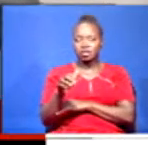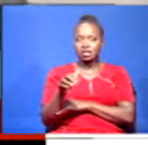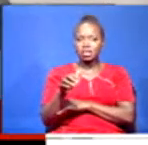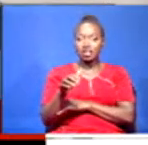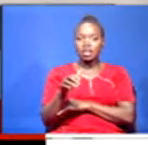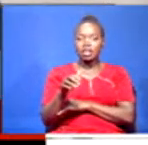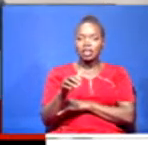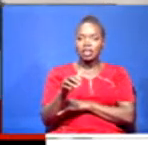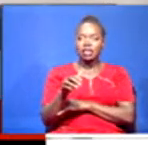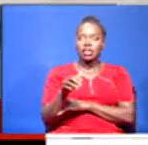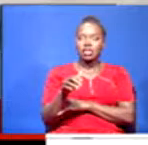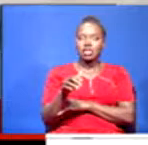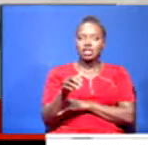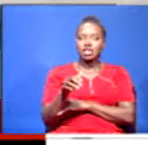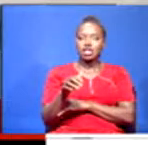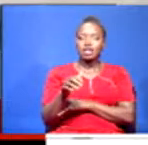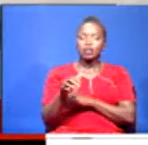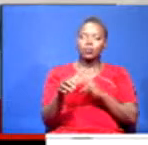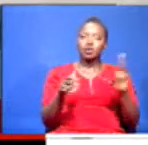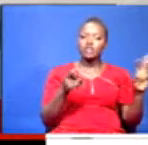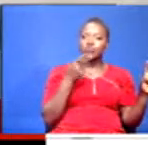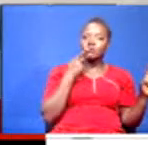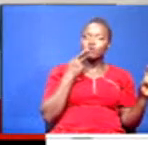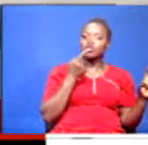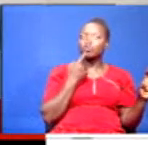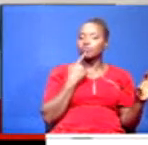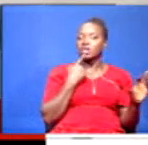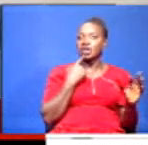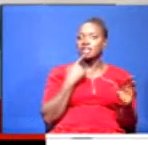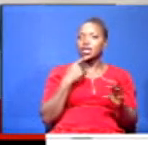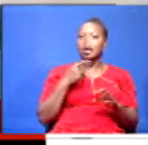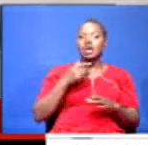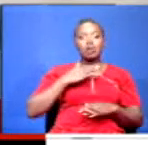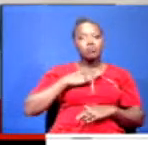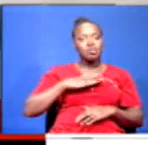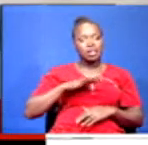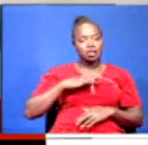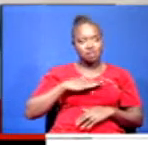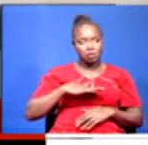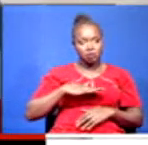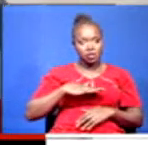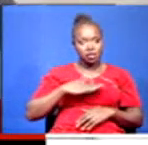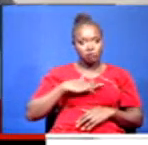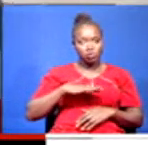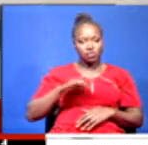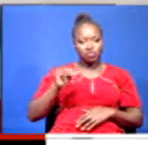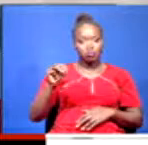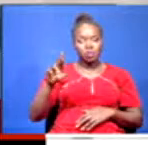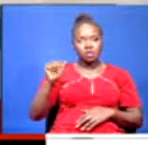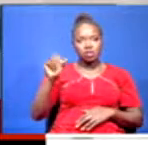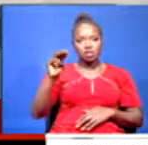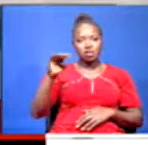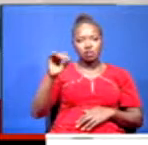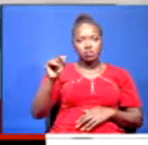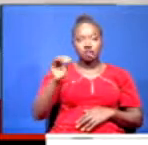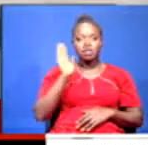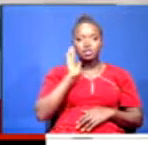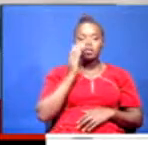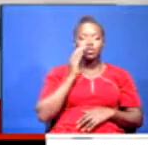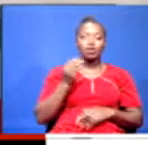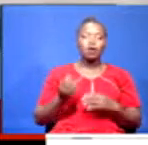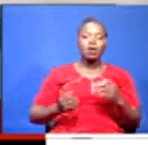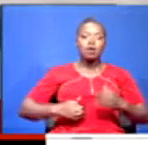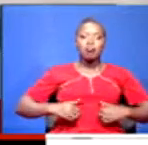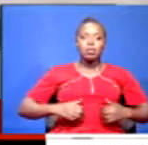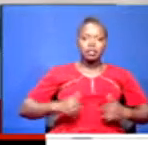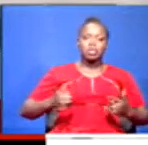me, the West Pokot, Turkana, Marsabit, Samburu, Isiolo, Mandera, Wajir,